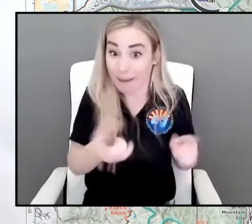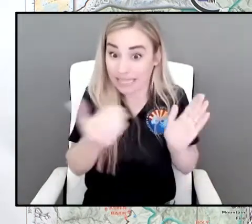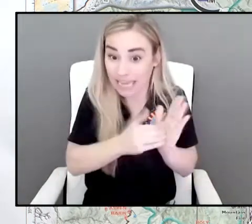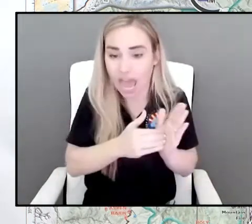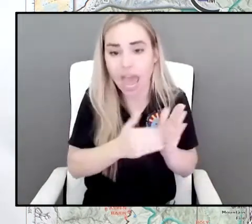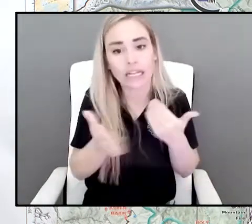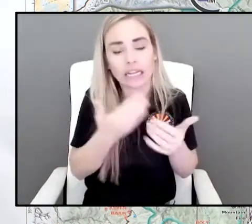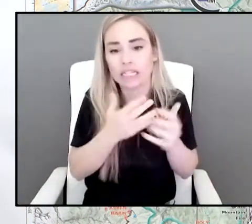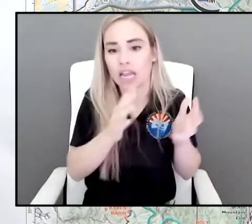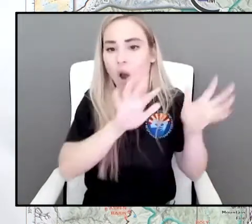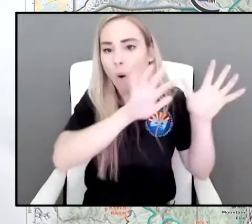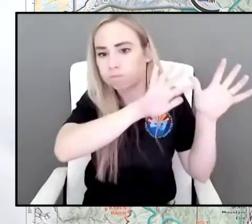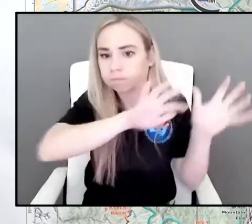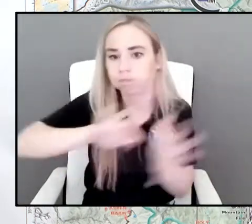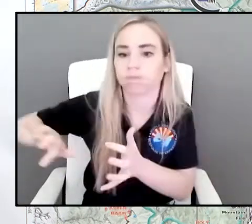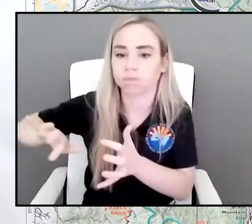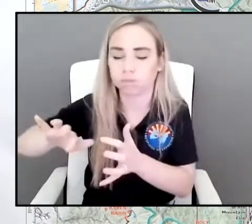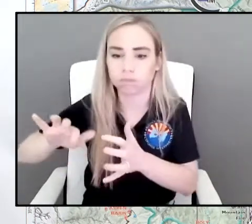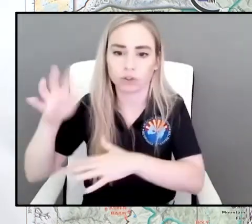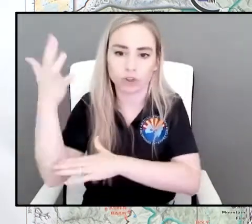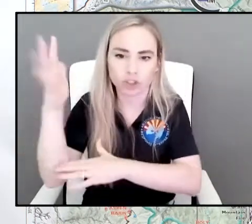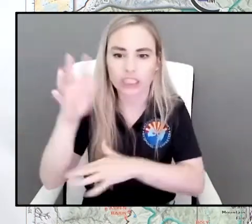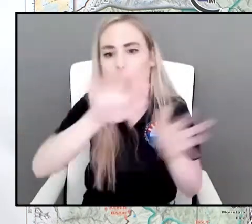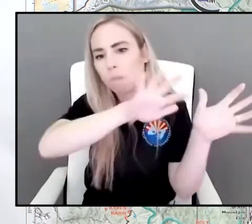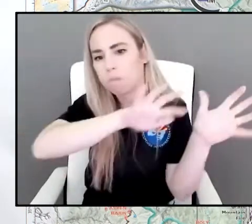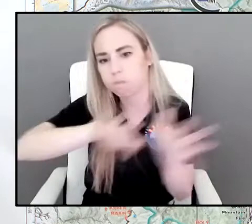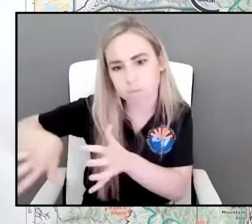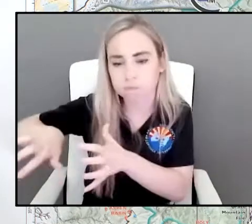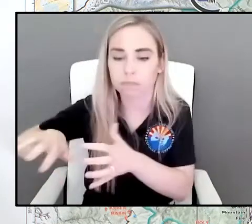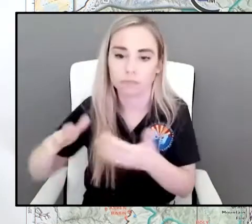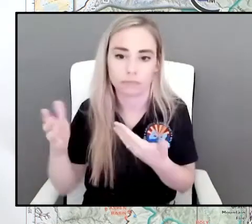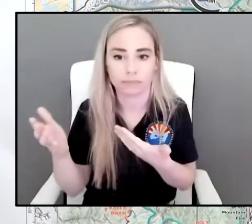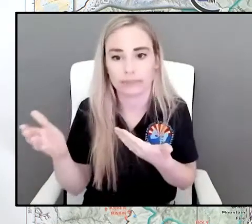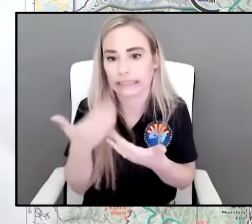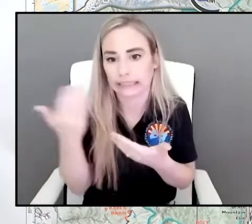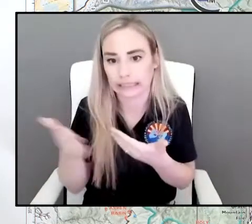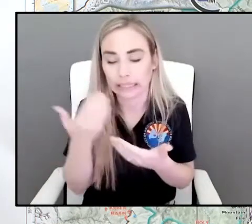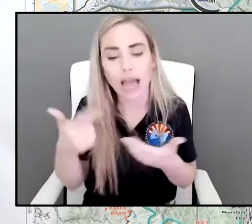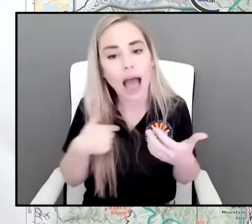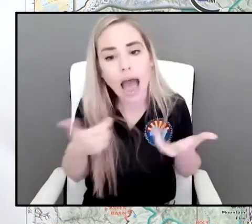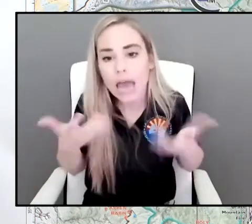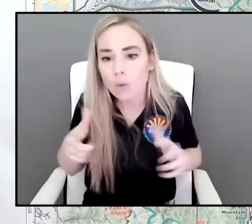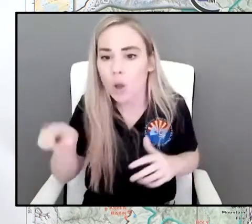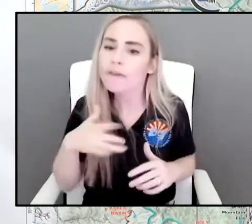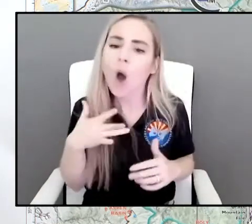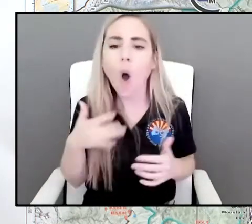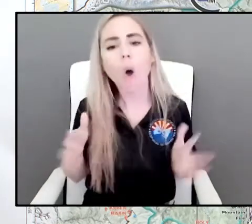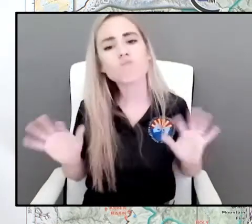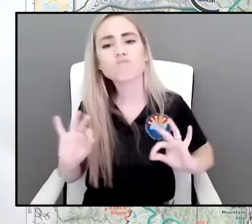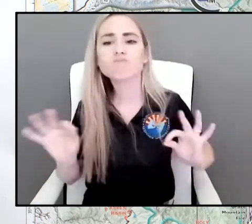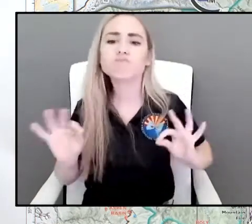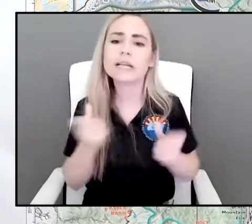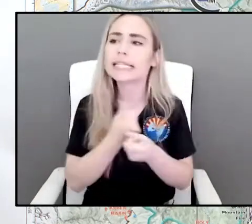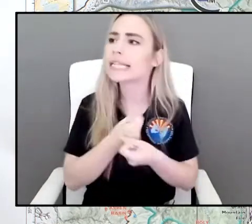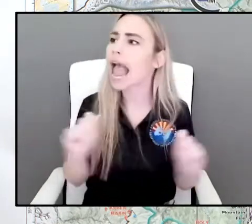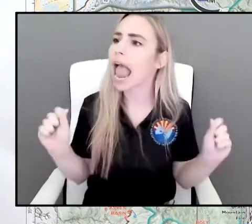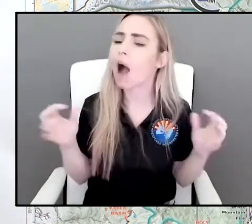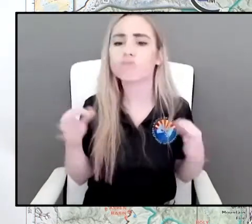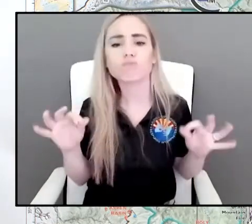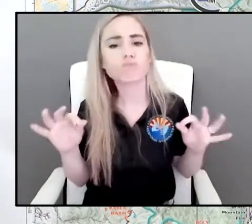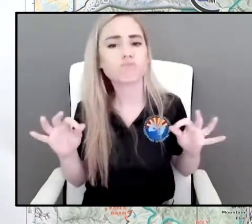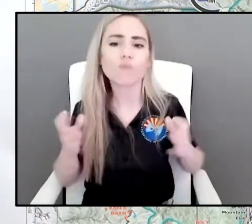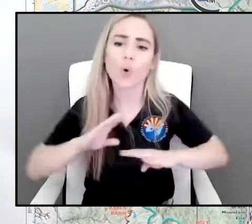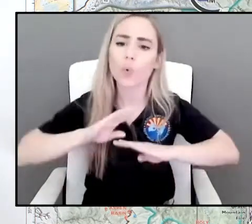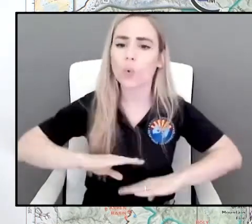So I just wanted to say out loud that we don't have this false sense of safety as we see that the Gainas and